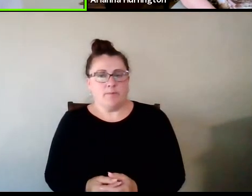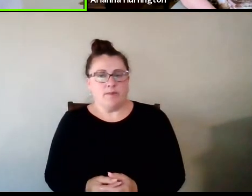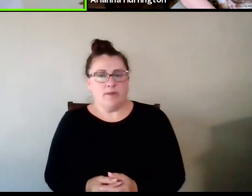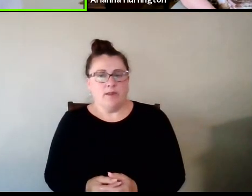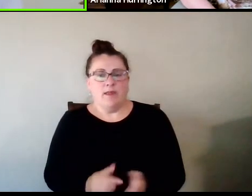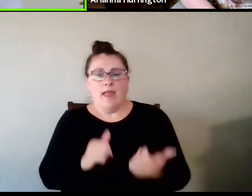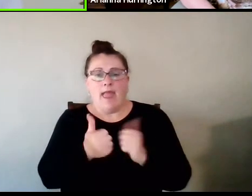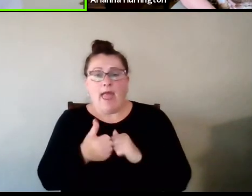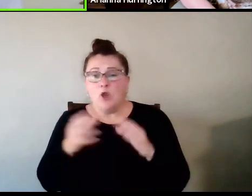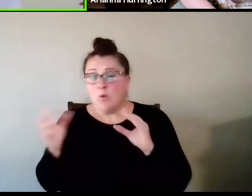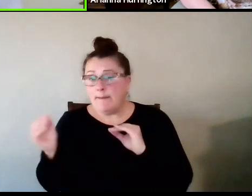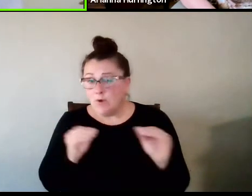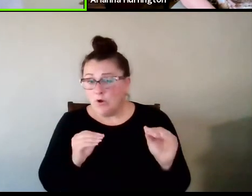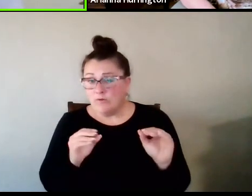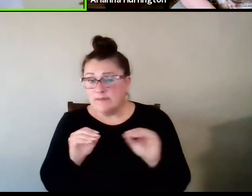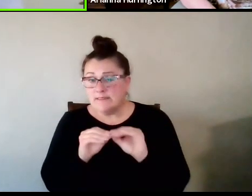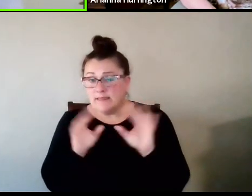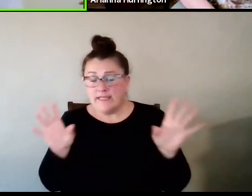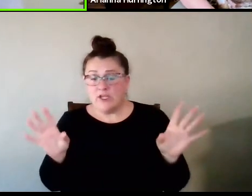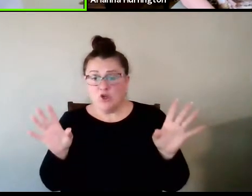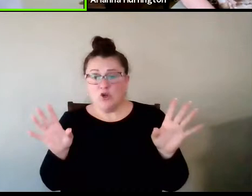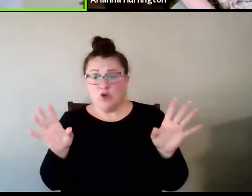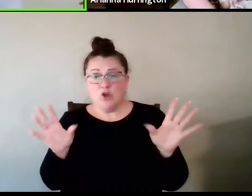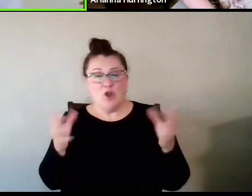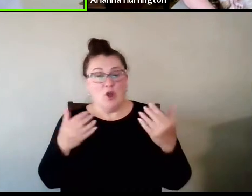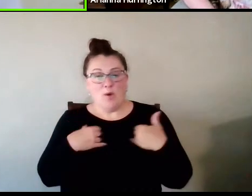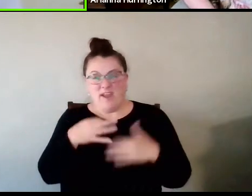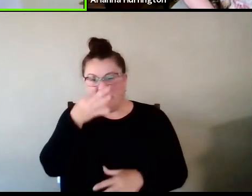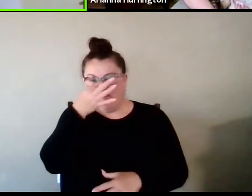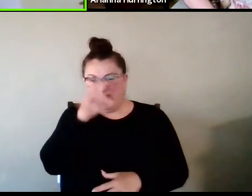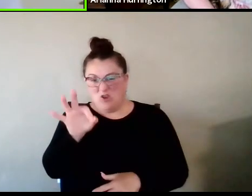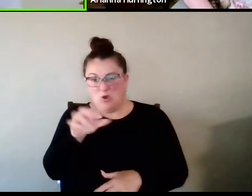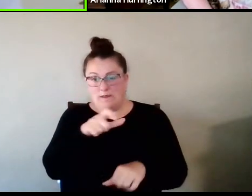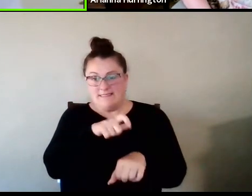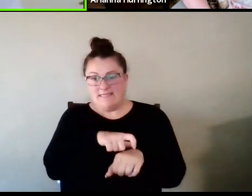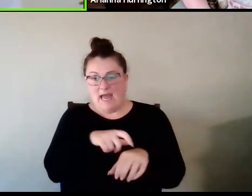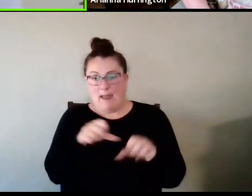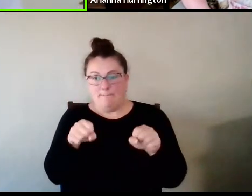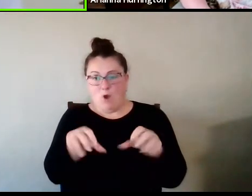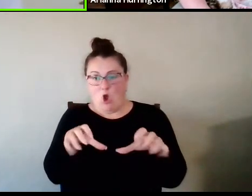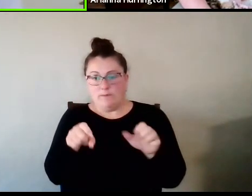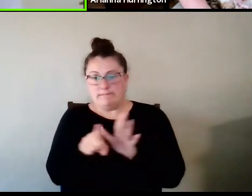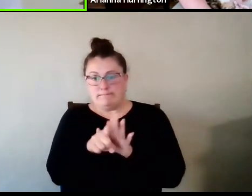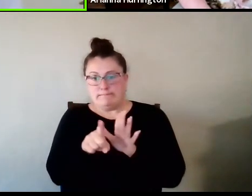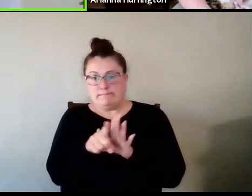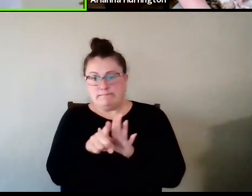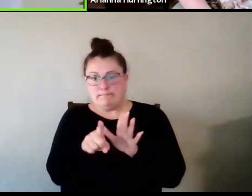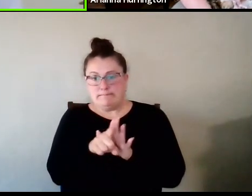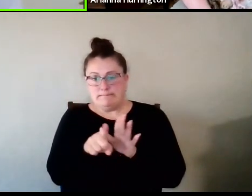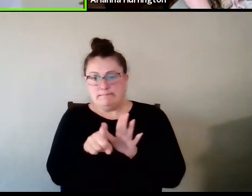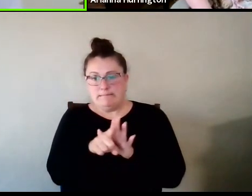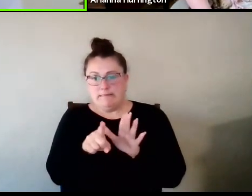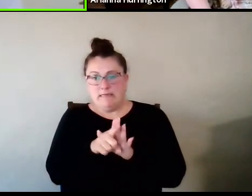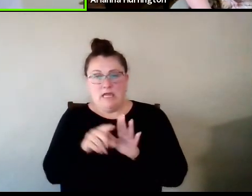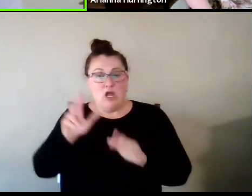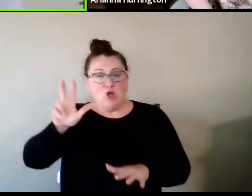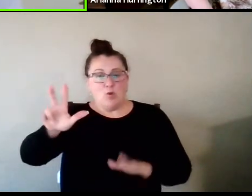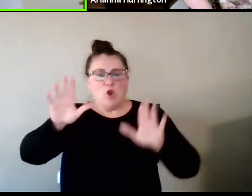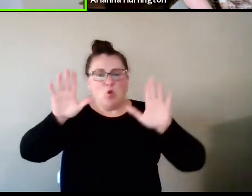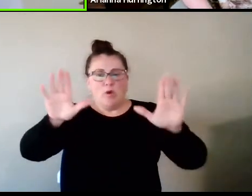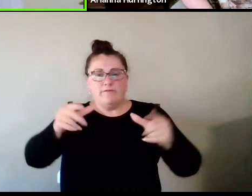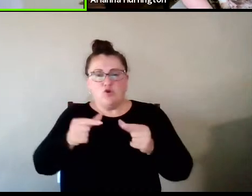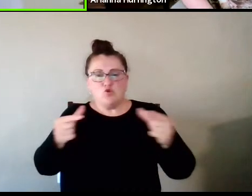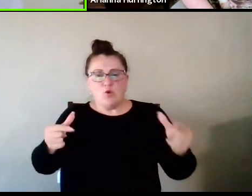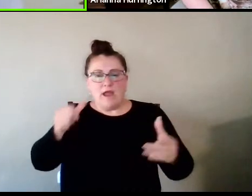how do we move? Because it's clear that we have a few ticking time bombs. And I have 3 wonderful